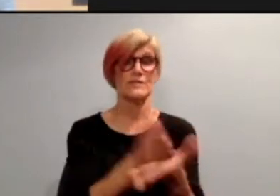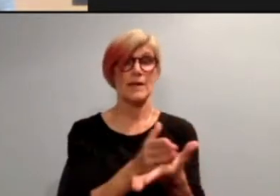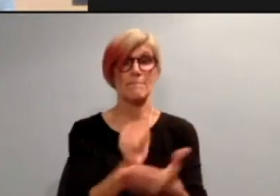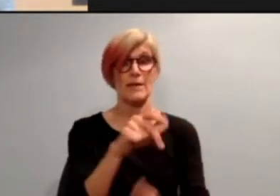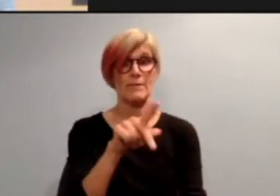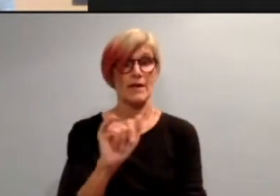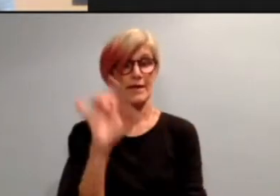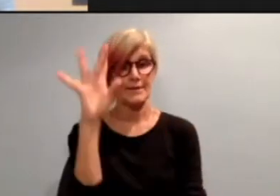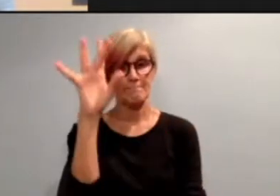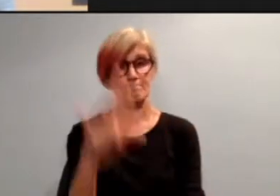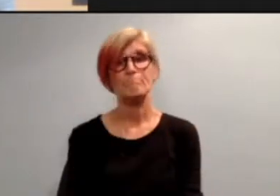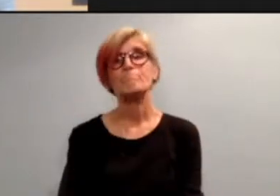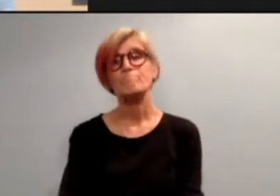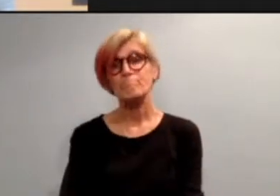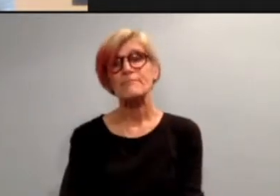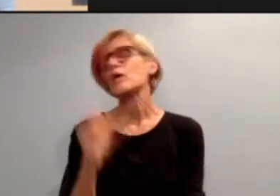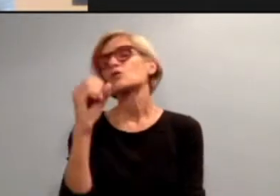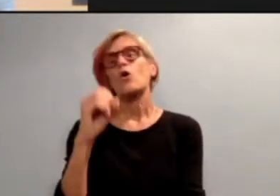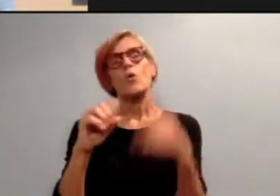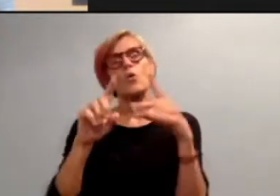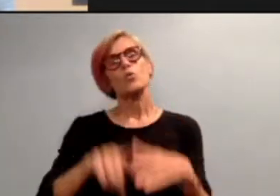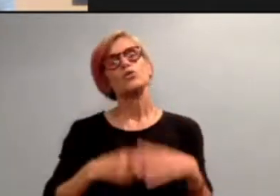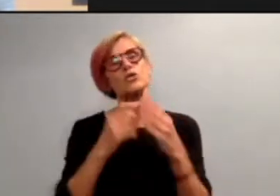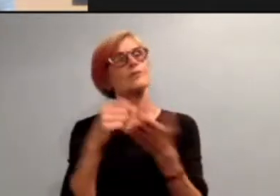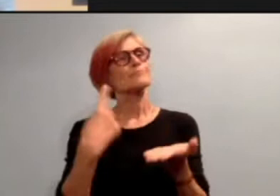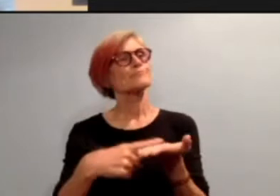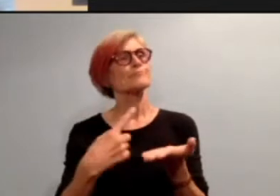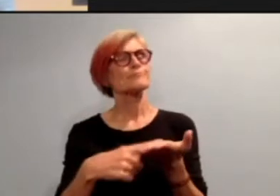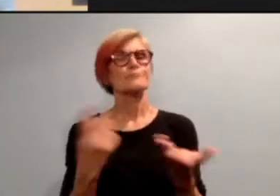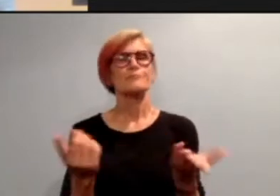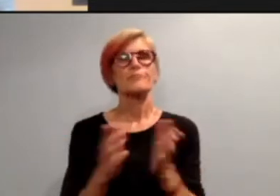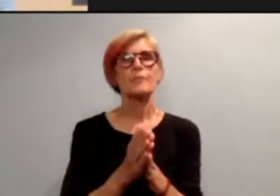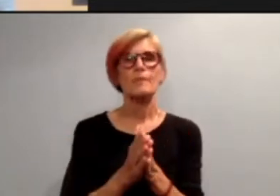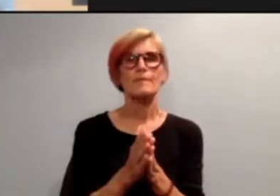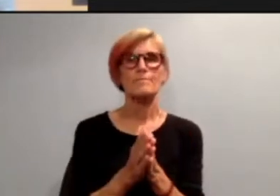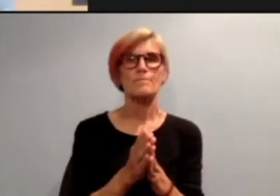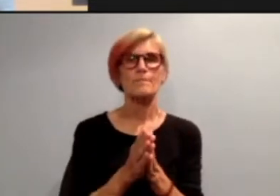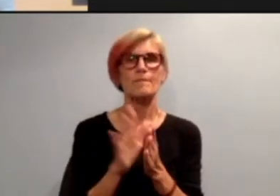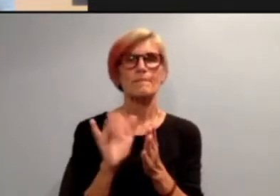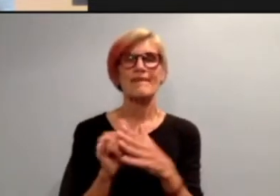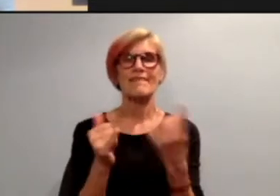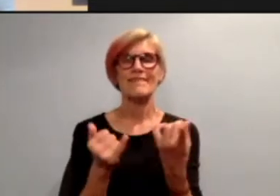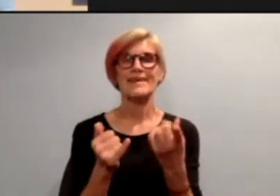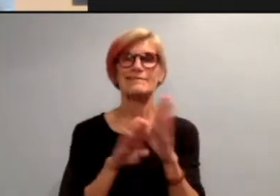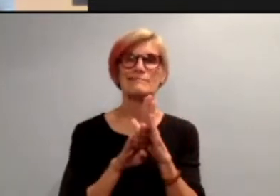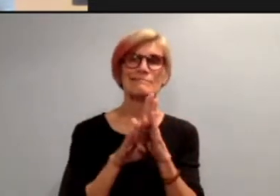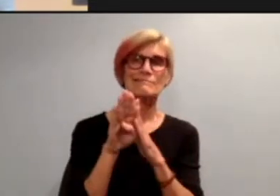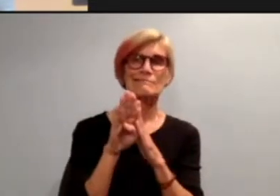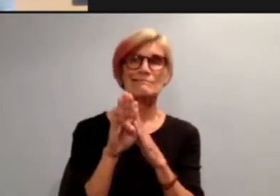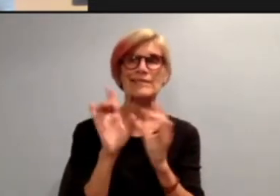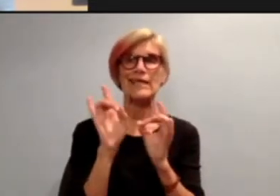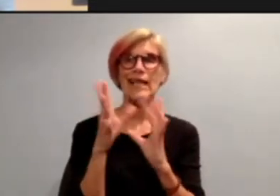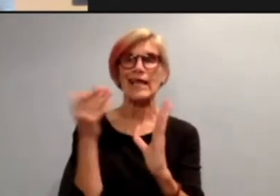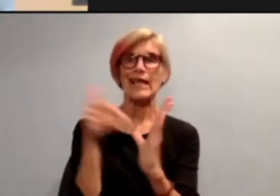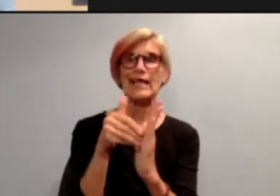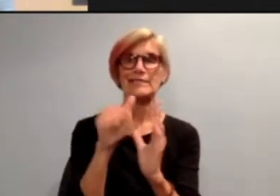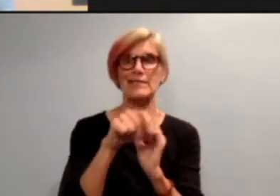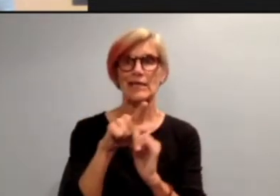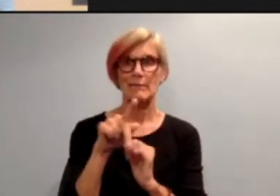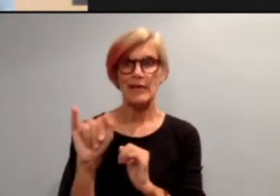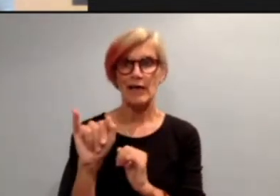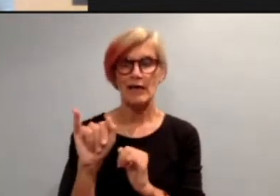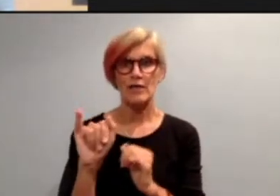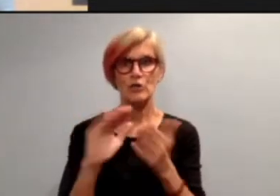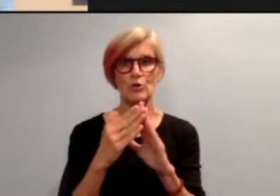the discussion by sharing how the rise in hate incidents against the AAPI community